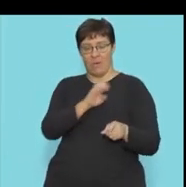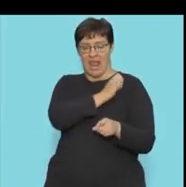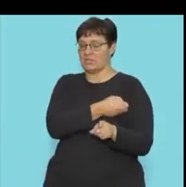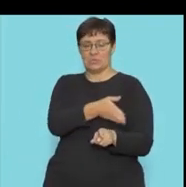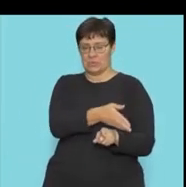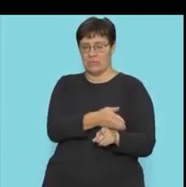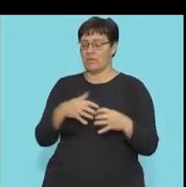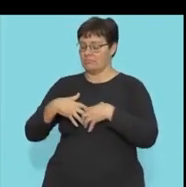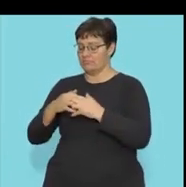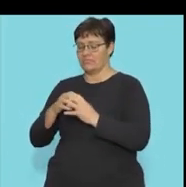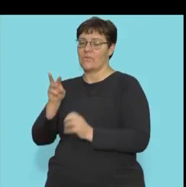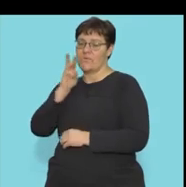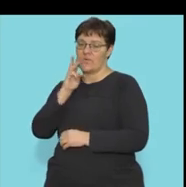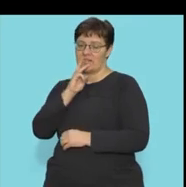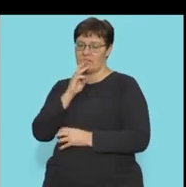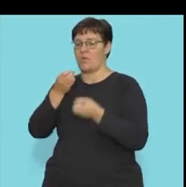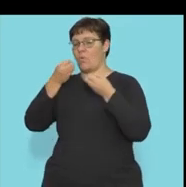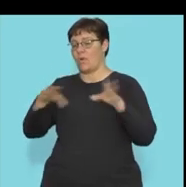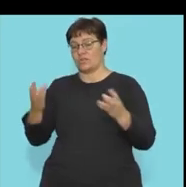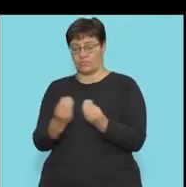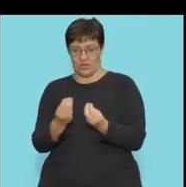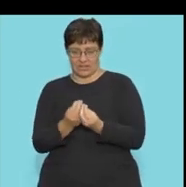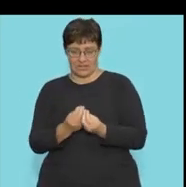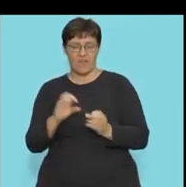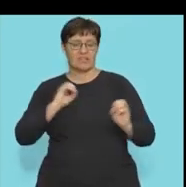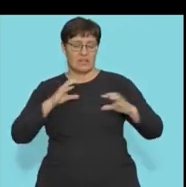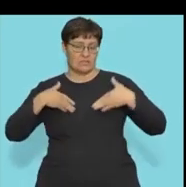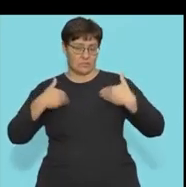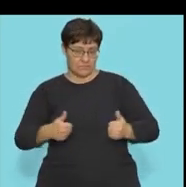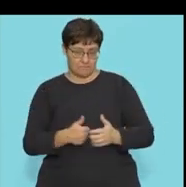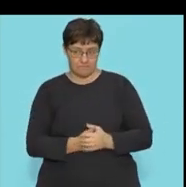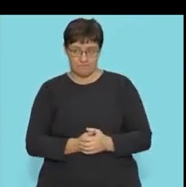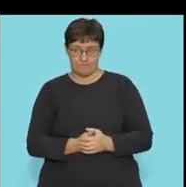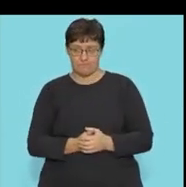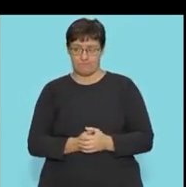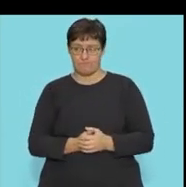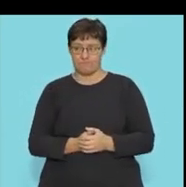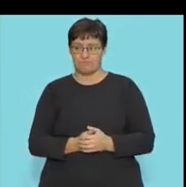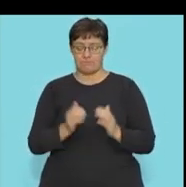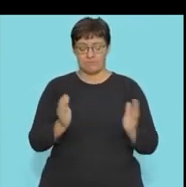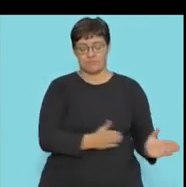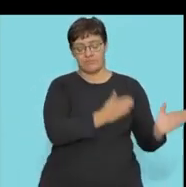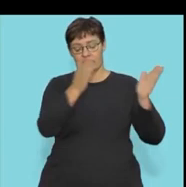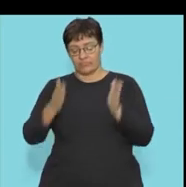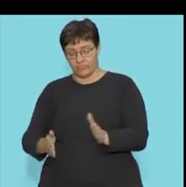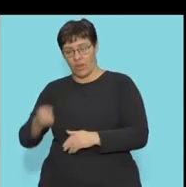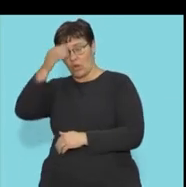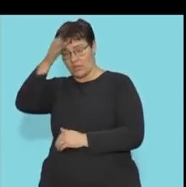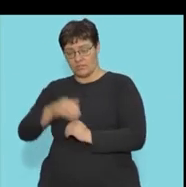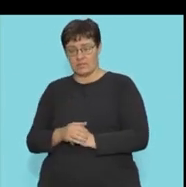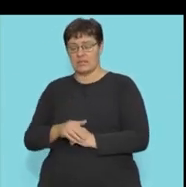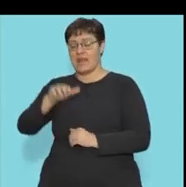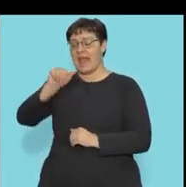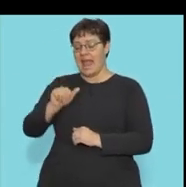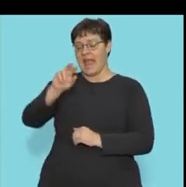hydrogen atoms to form water, which is a waste product of cellular respiration. The next concept that we're looking